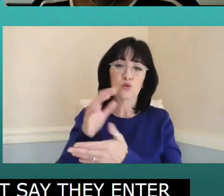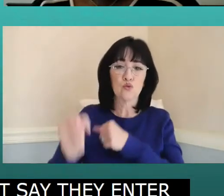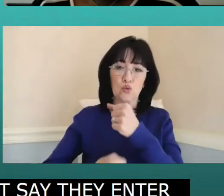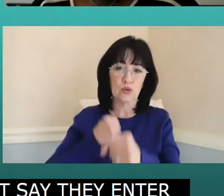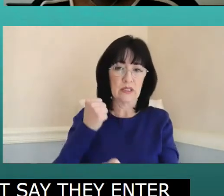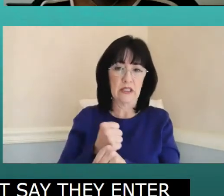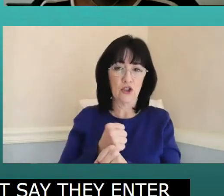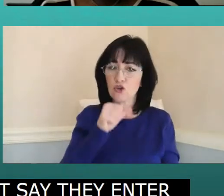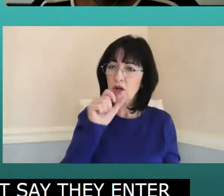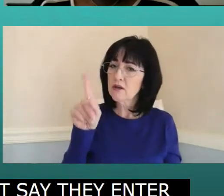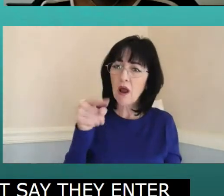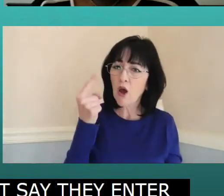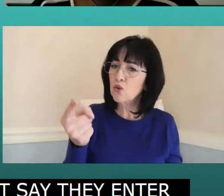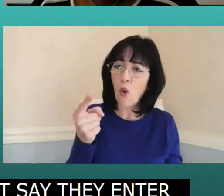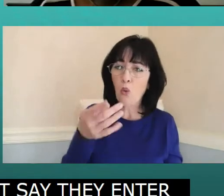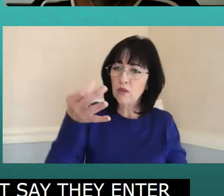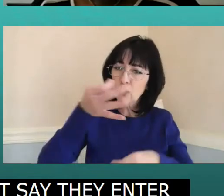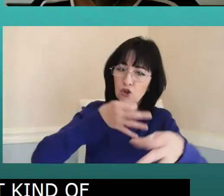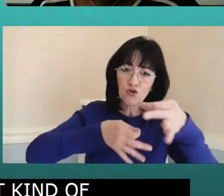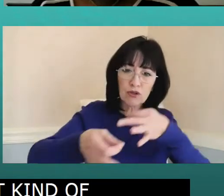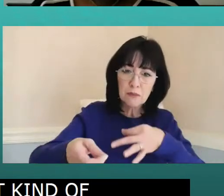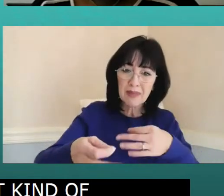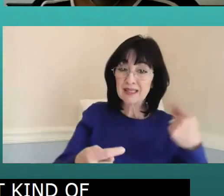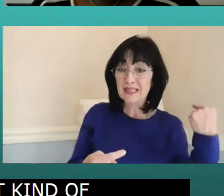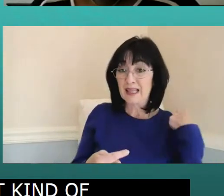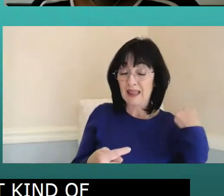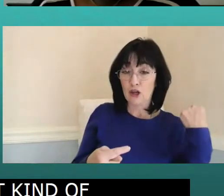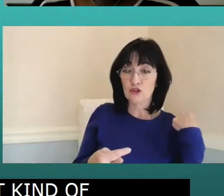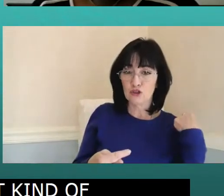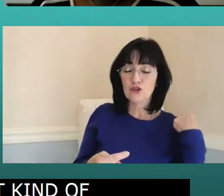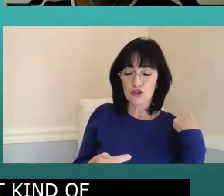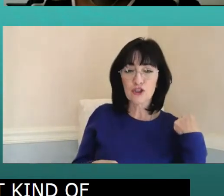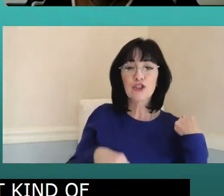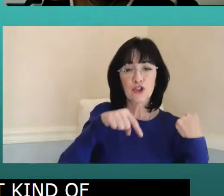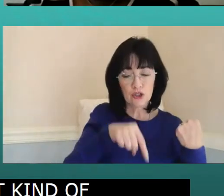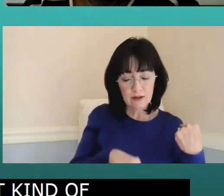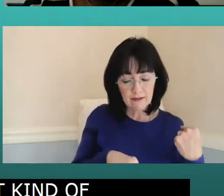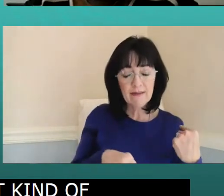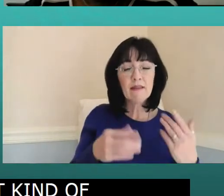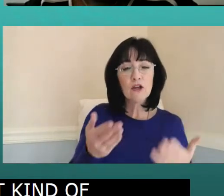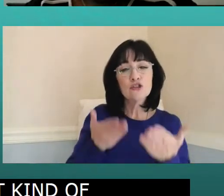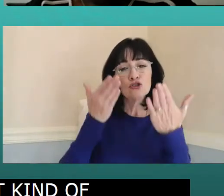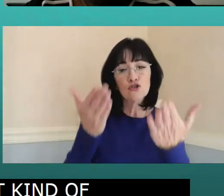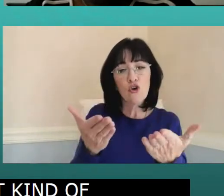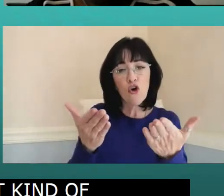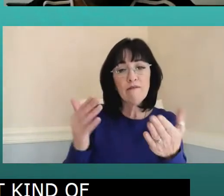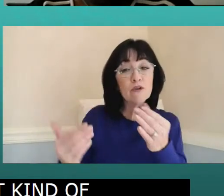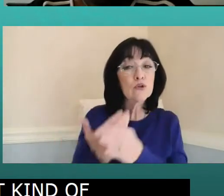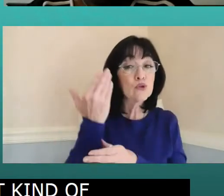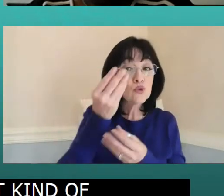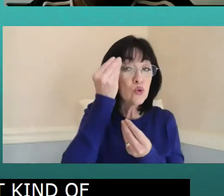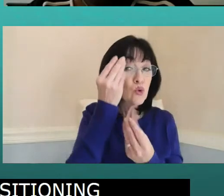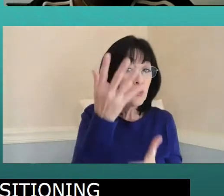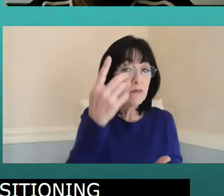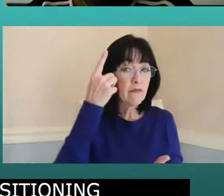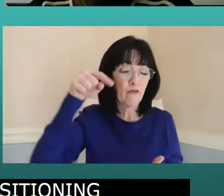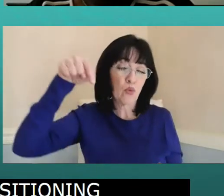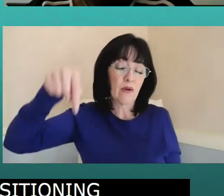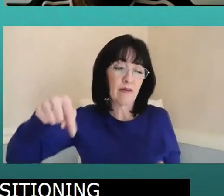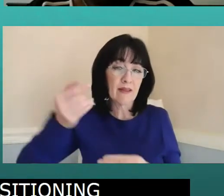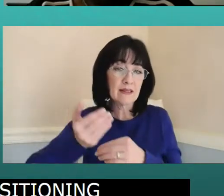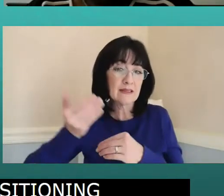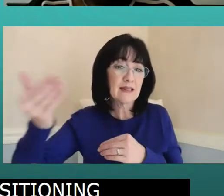about kind of replacing last year. This really is about positioning children to be ready to enter that new grade